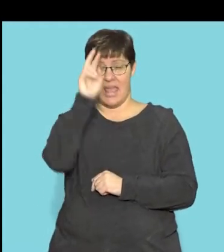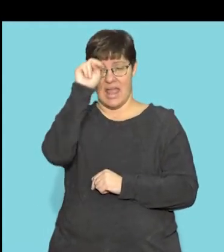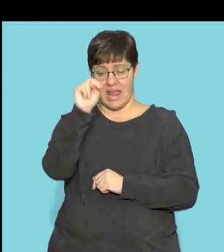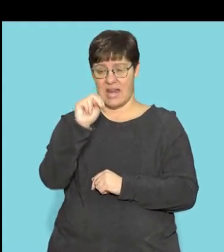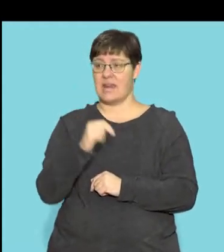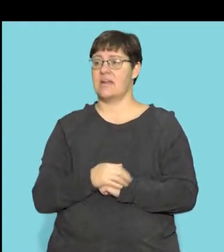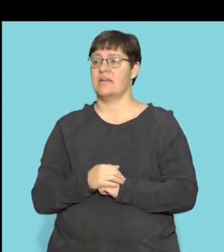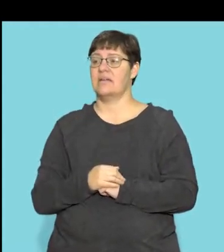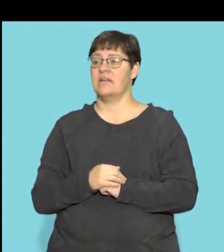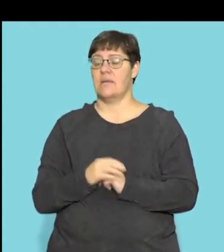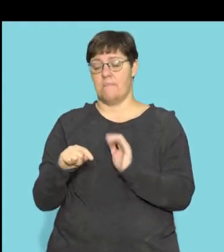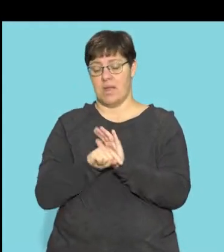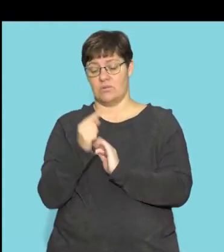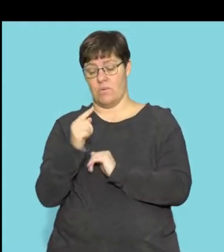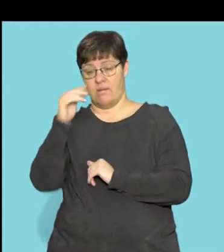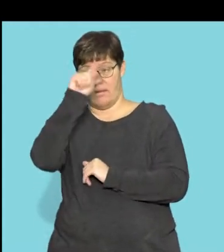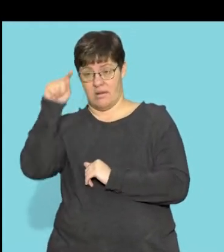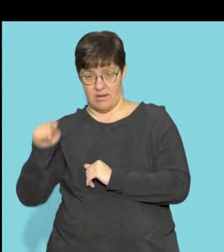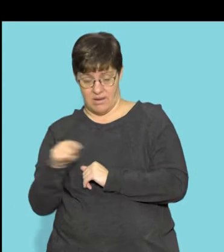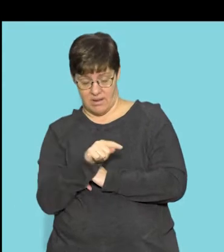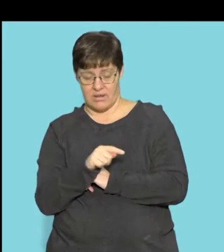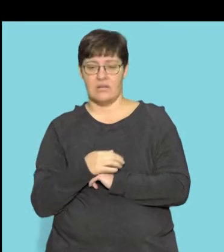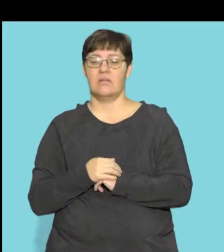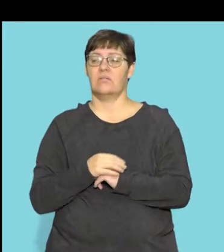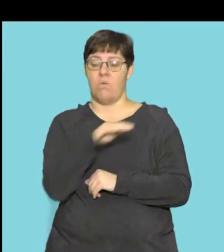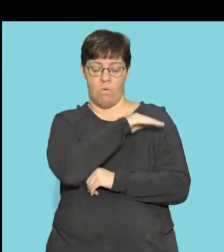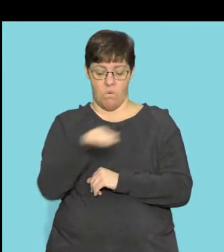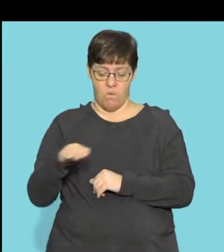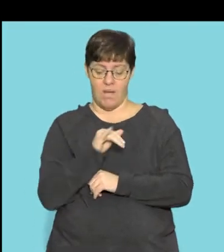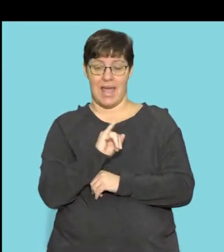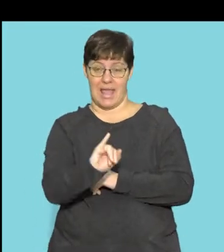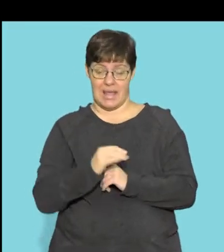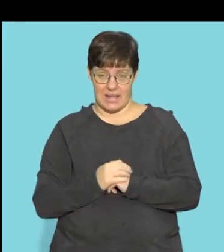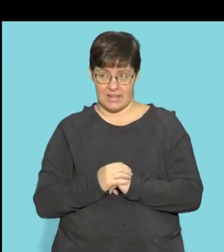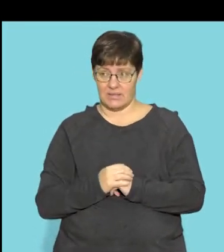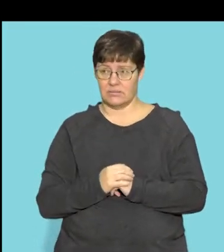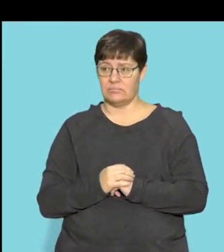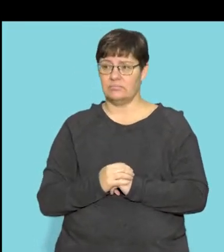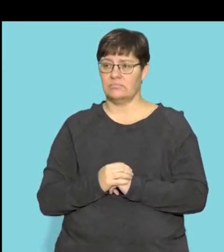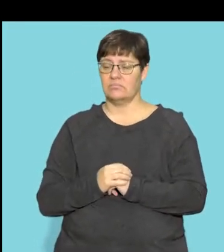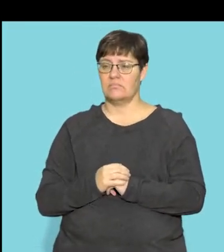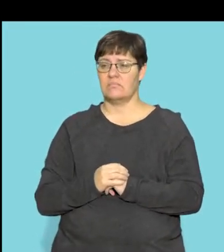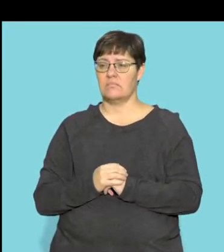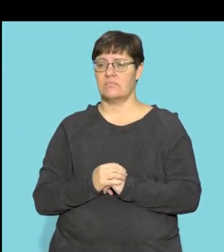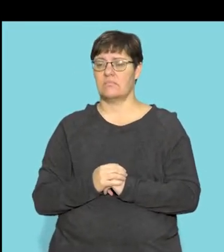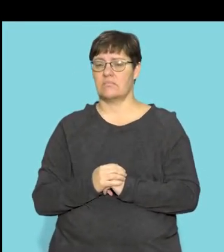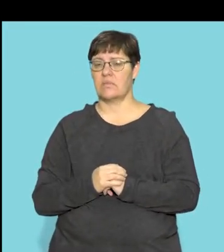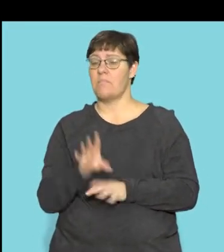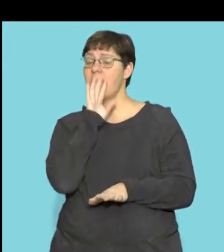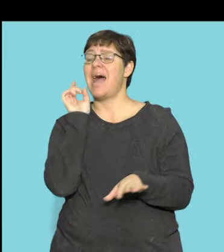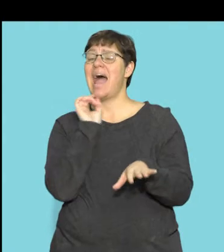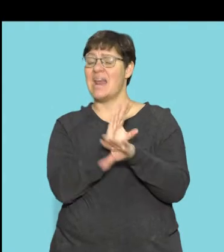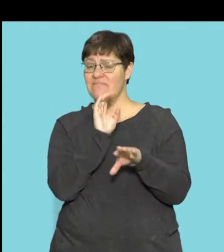minus 1. All of this divided by I. I can really advise you to start